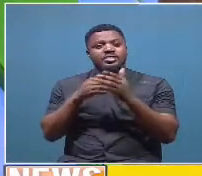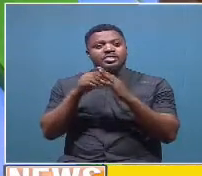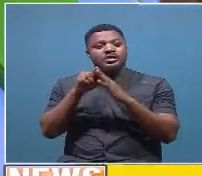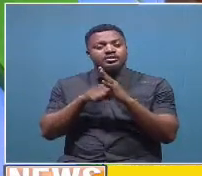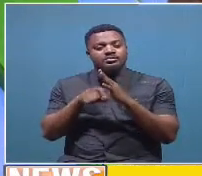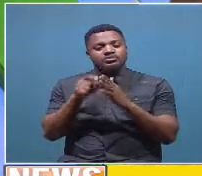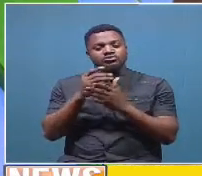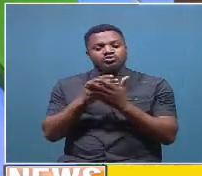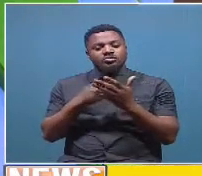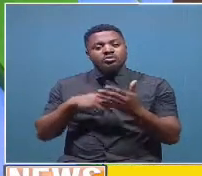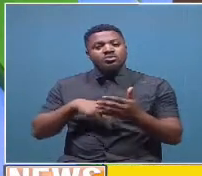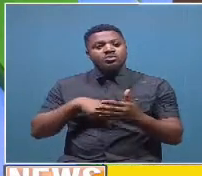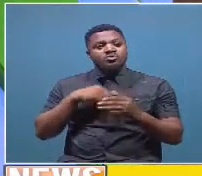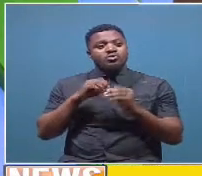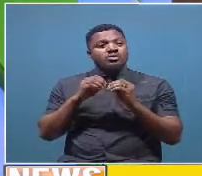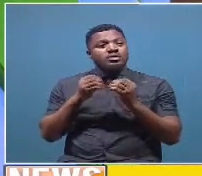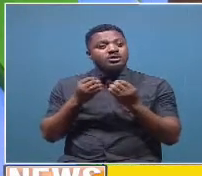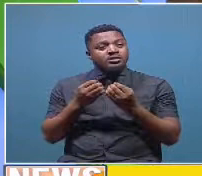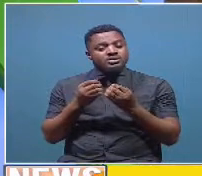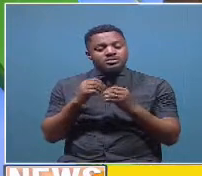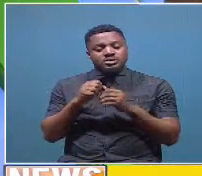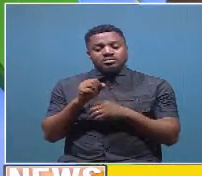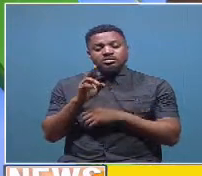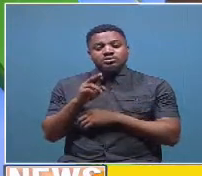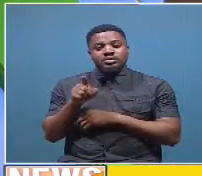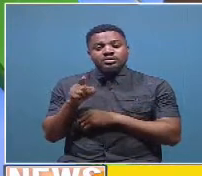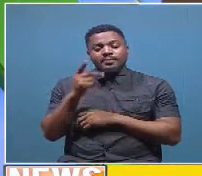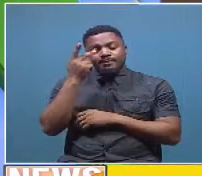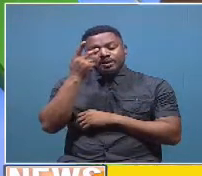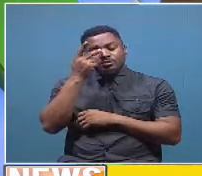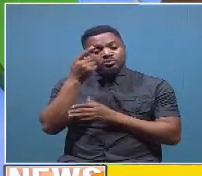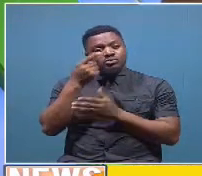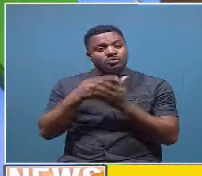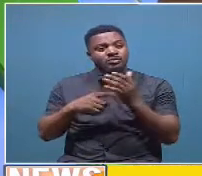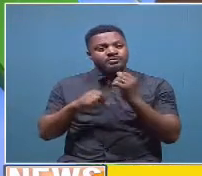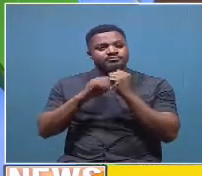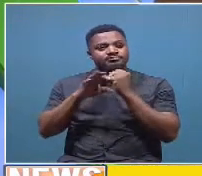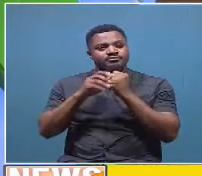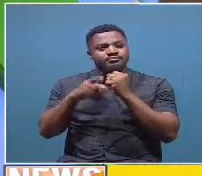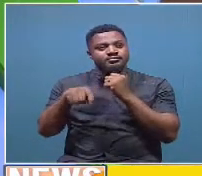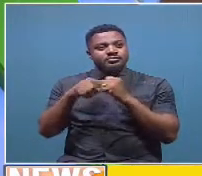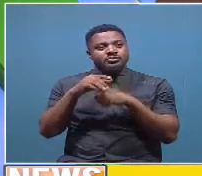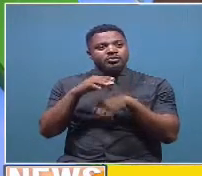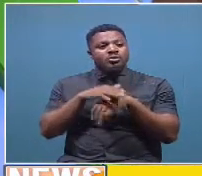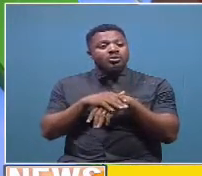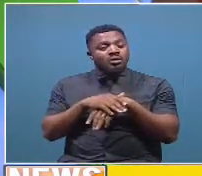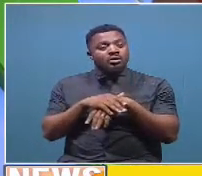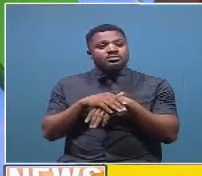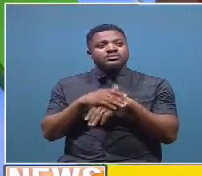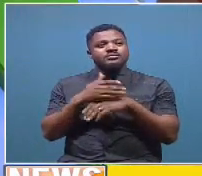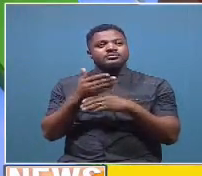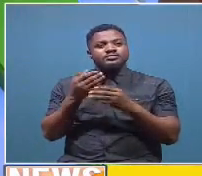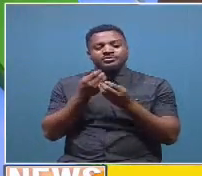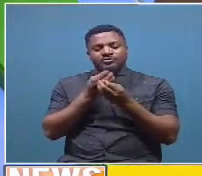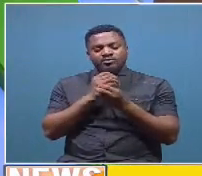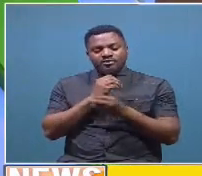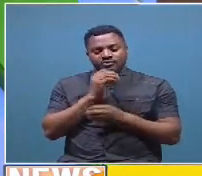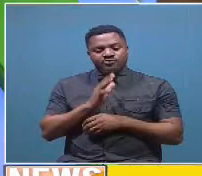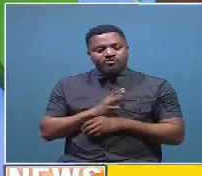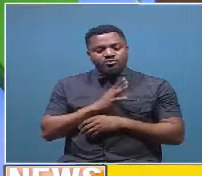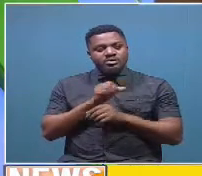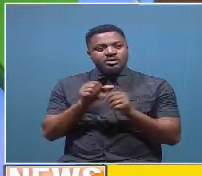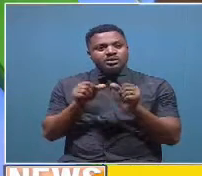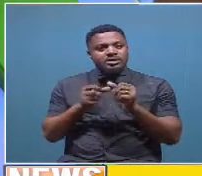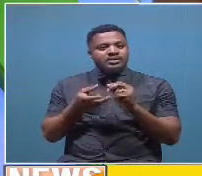of some religious organizations in Accra. The purpose was to sensitize them to pensions for the informal sector and